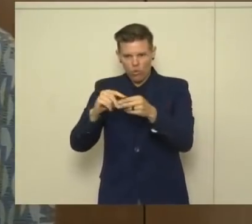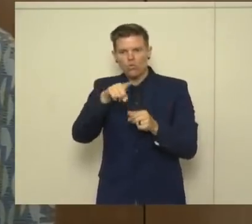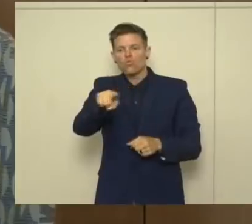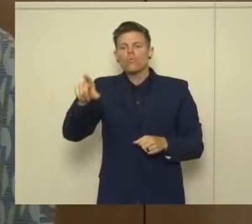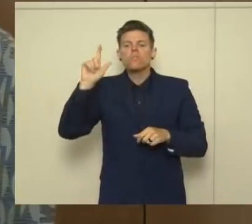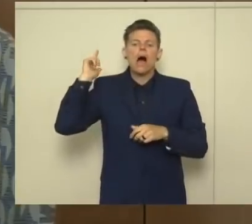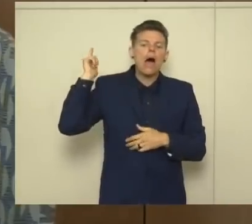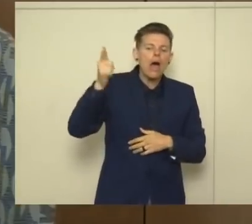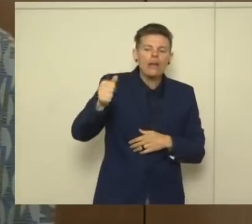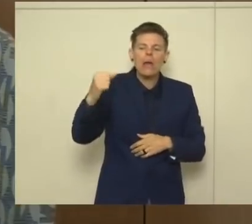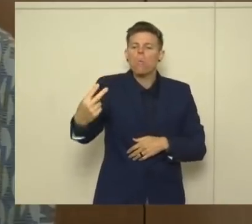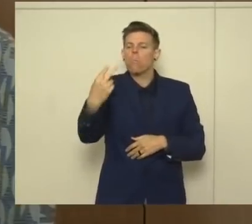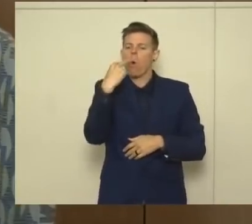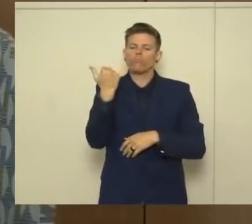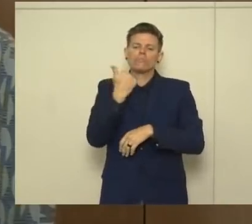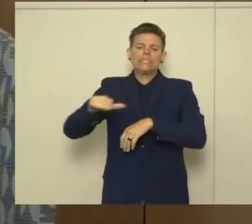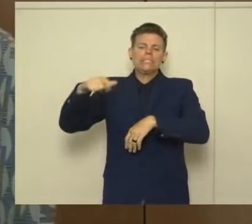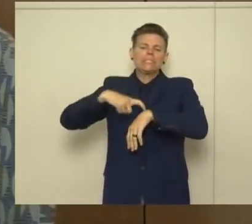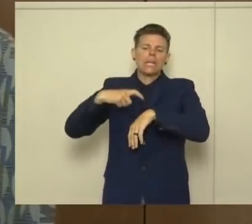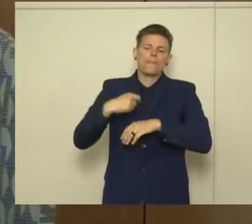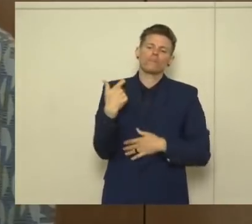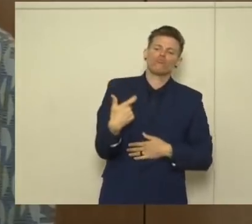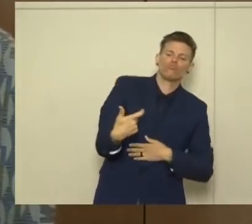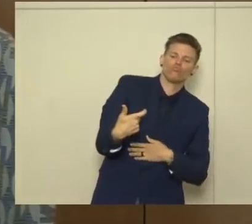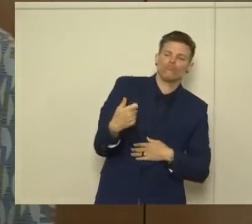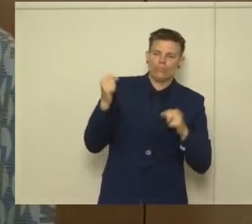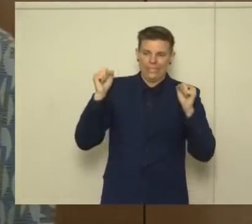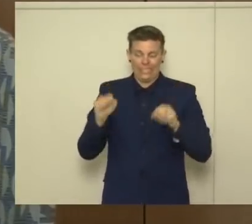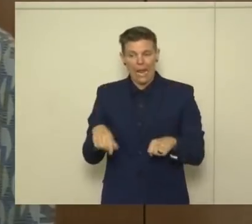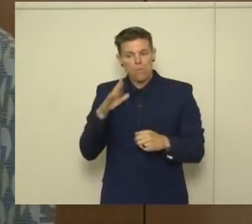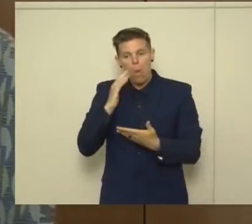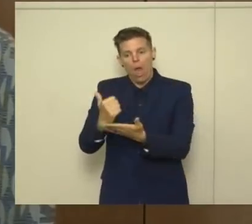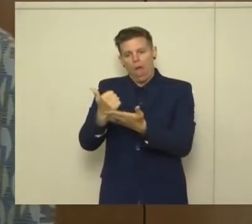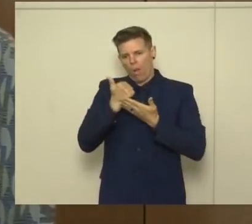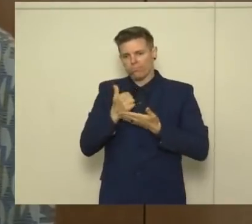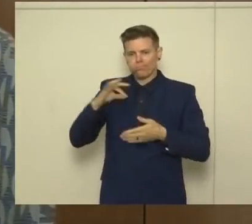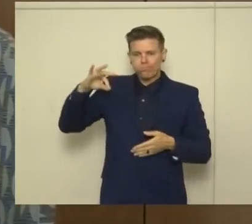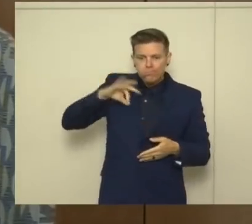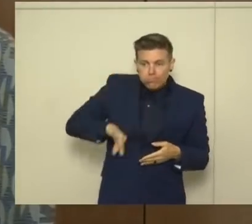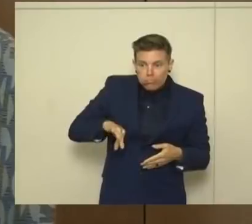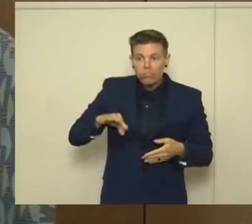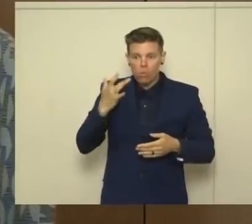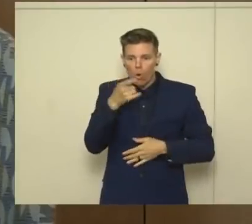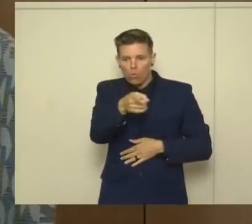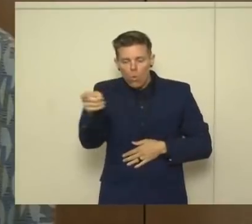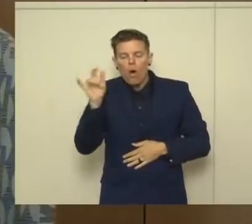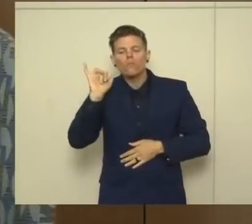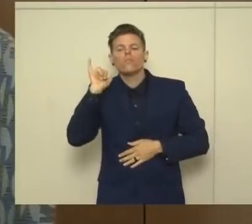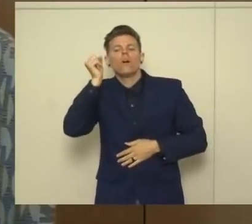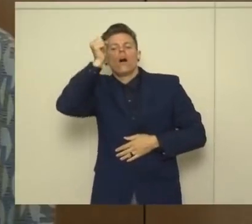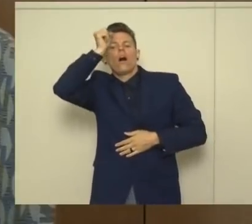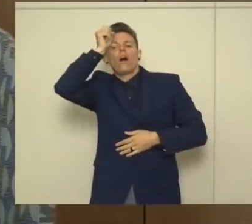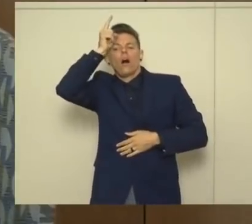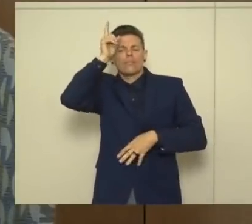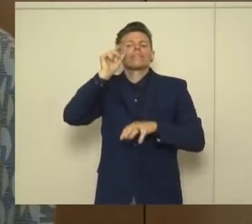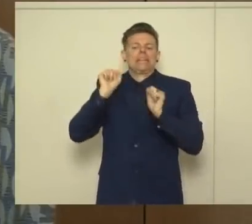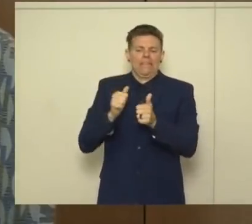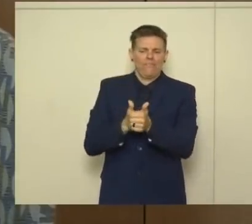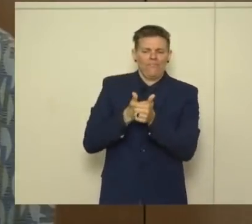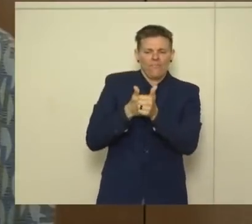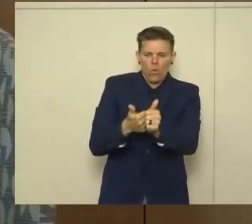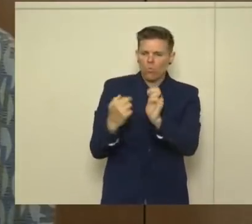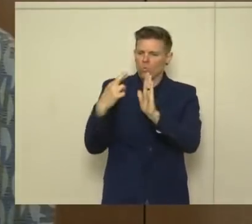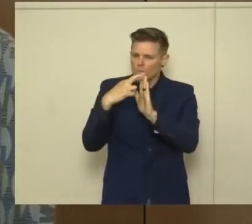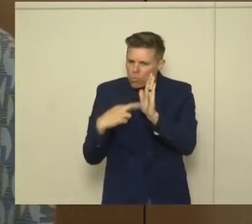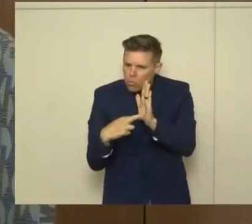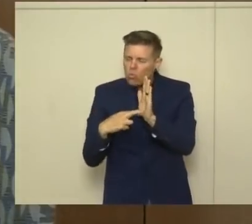possible. I actually think that that's helping New Mexicans comply and practice good public health modeling